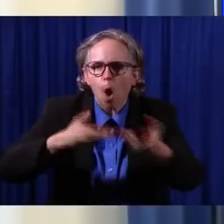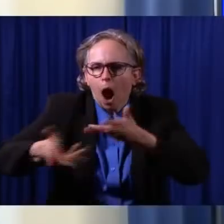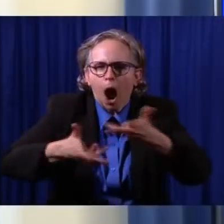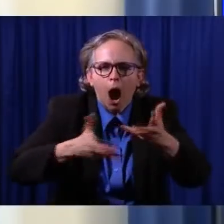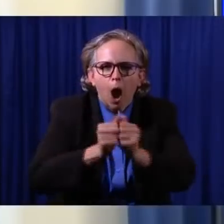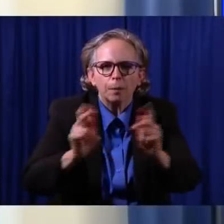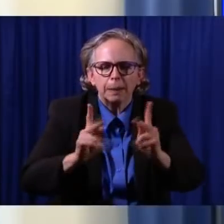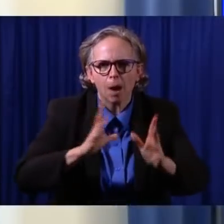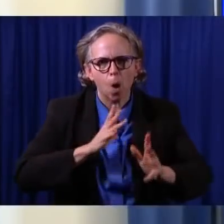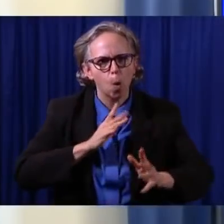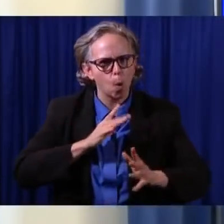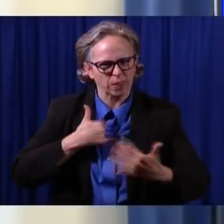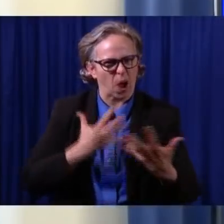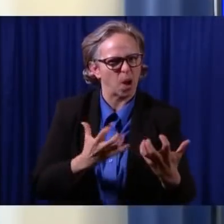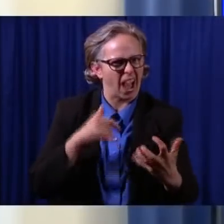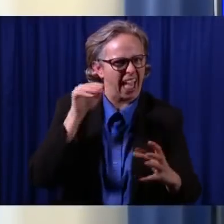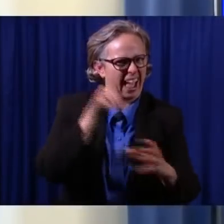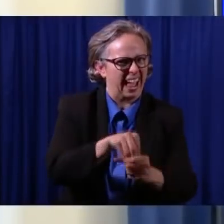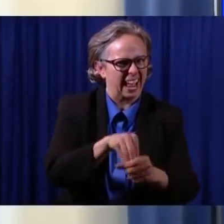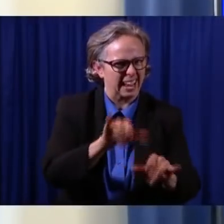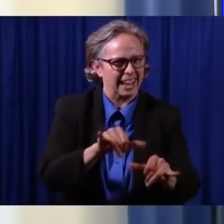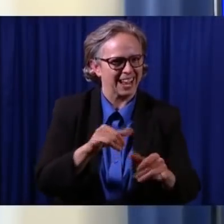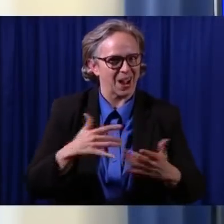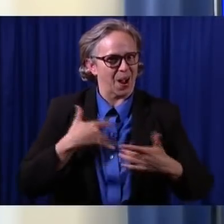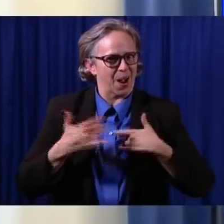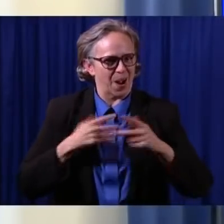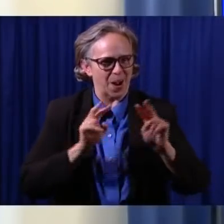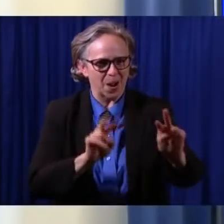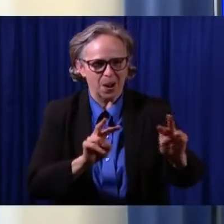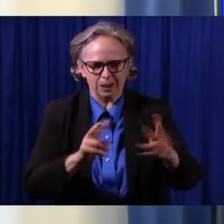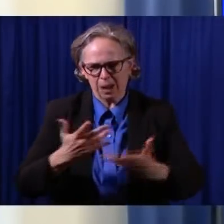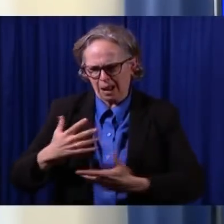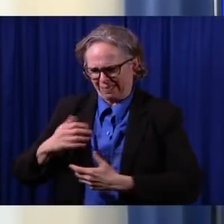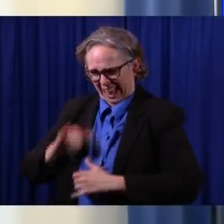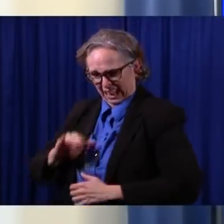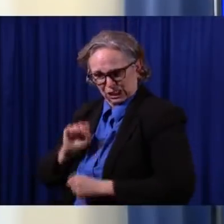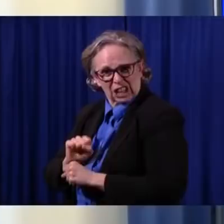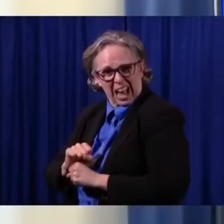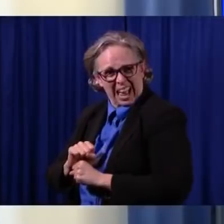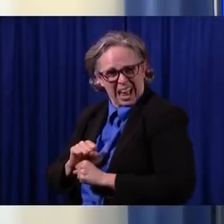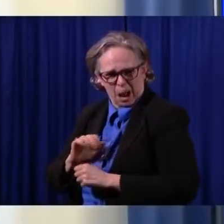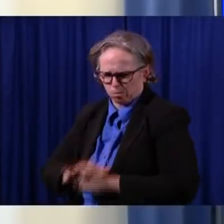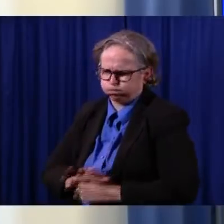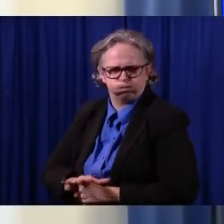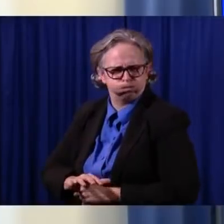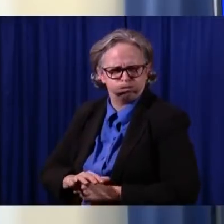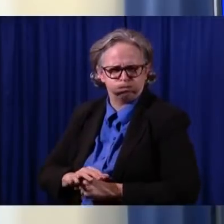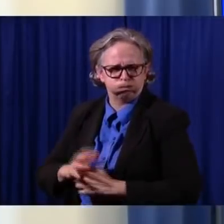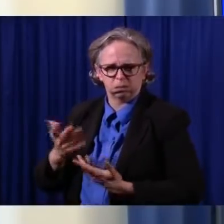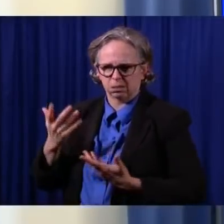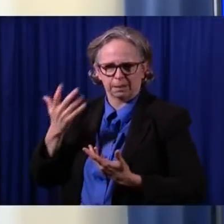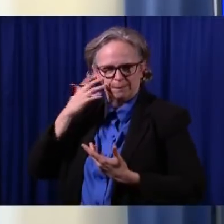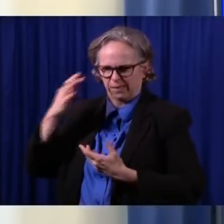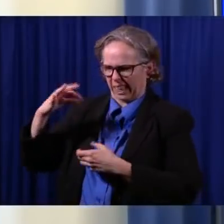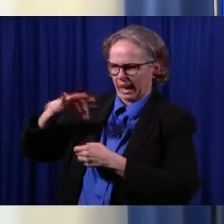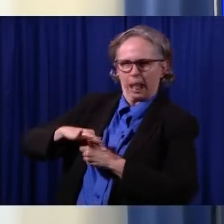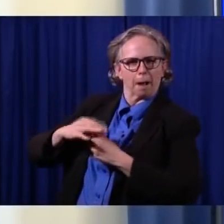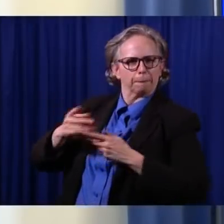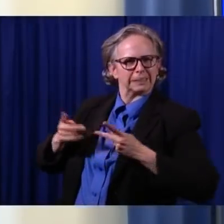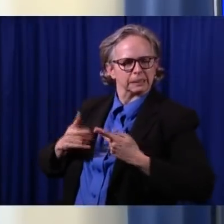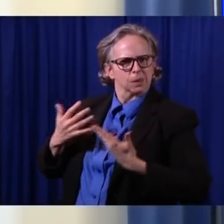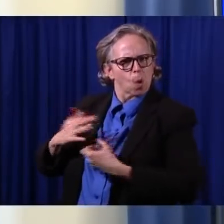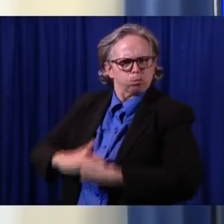that anyone in elected office faces this. It's quite a thing that they go through. But for people who want